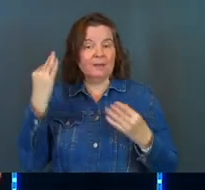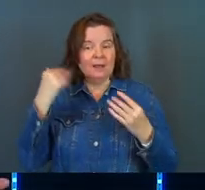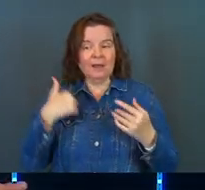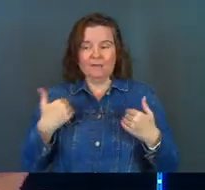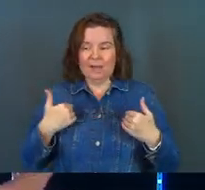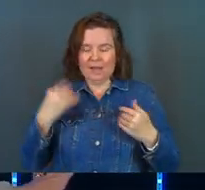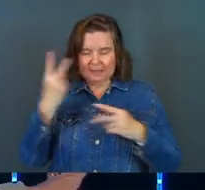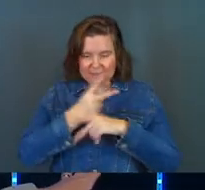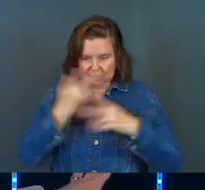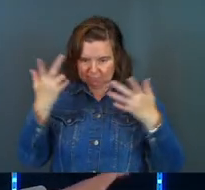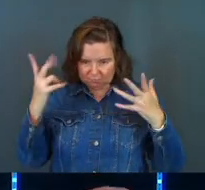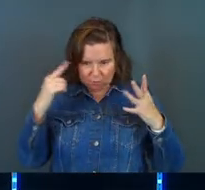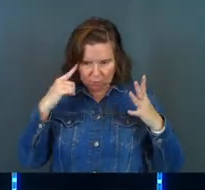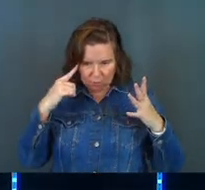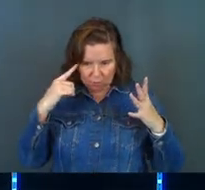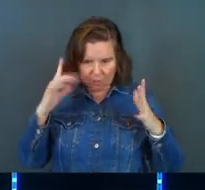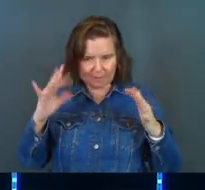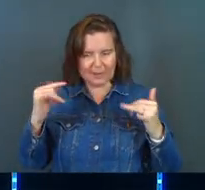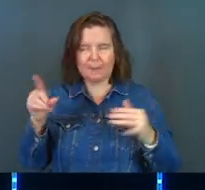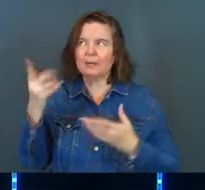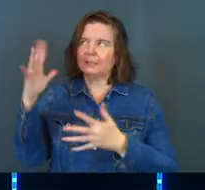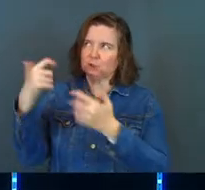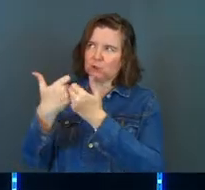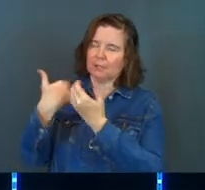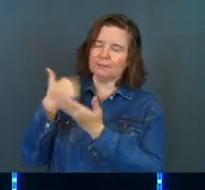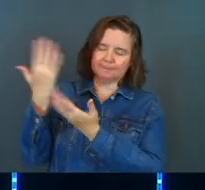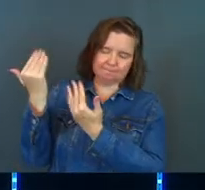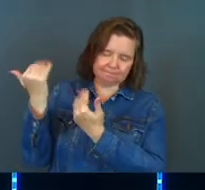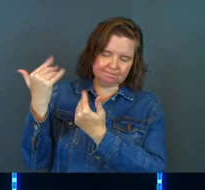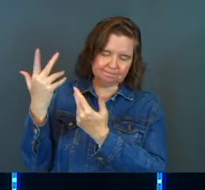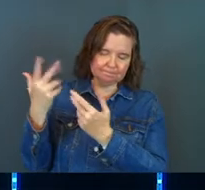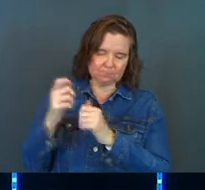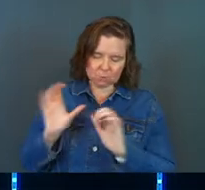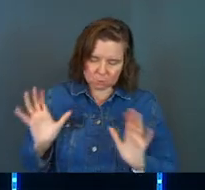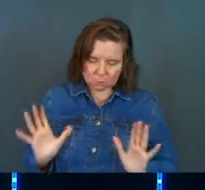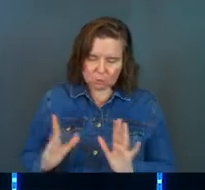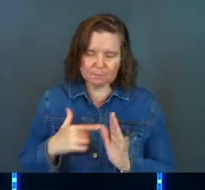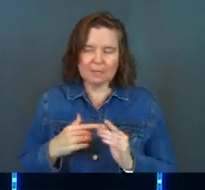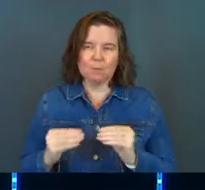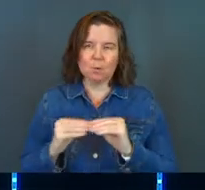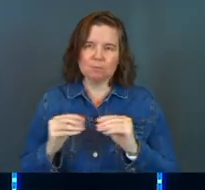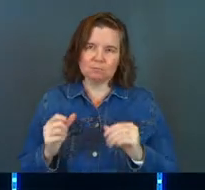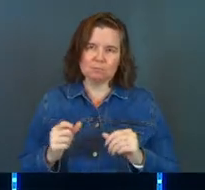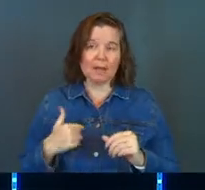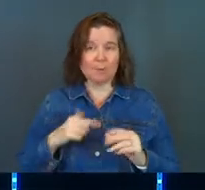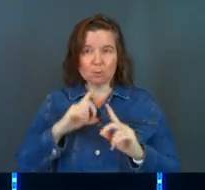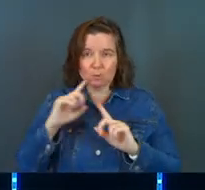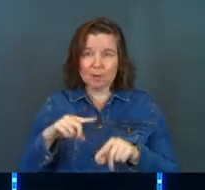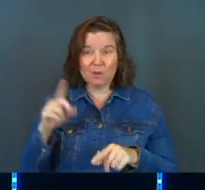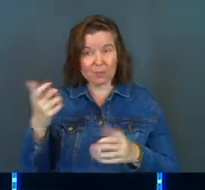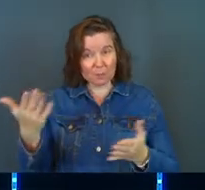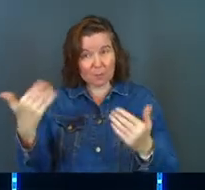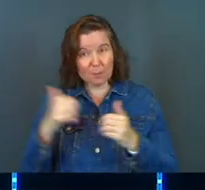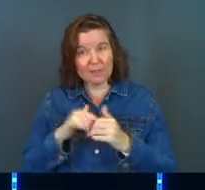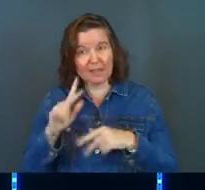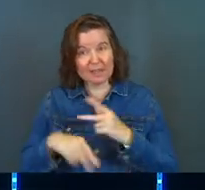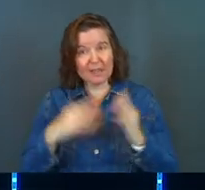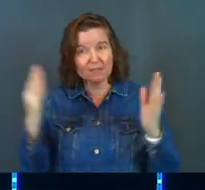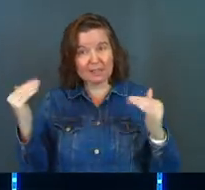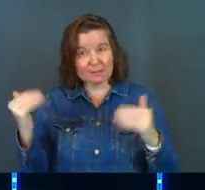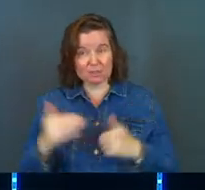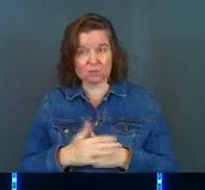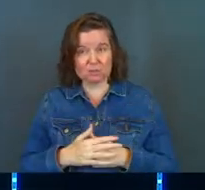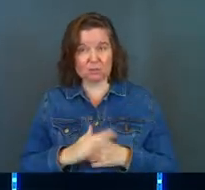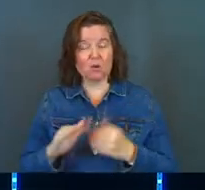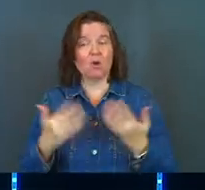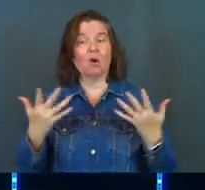I I've had this figured out, but I'm going to let you challenge me, let you push me. I'm going to respond to you. Can you come with that kind of an